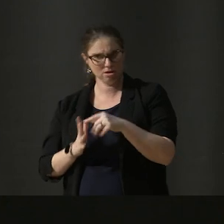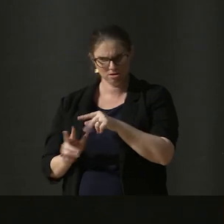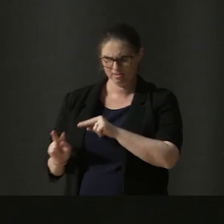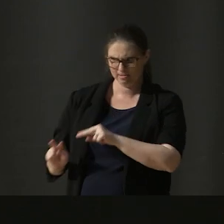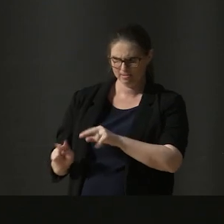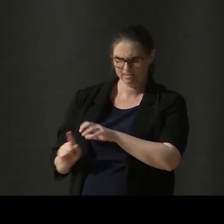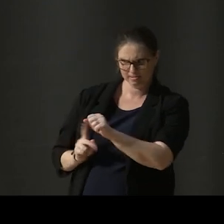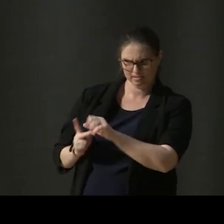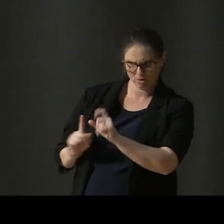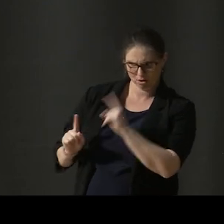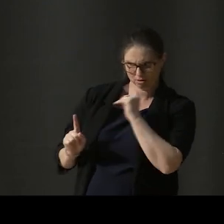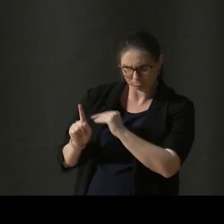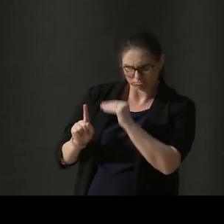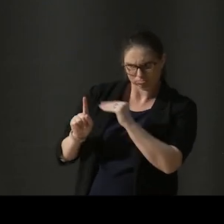way.